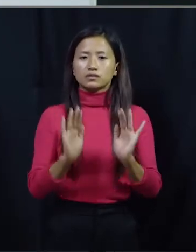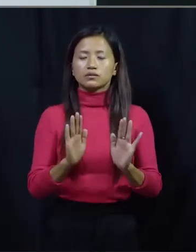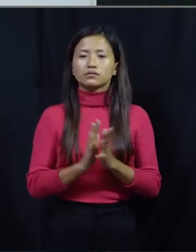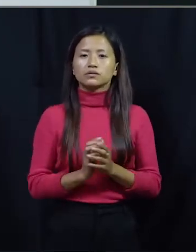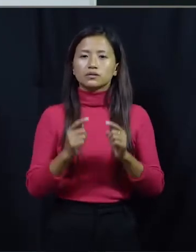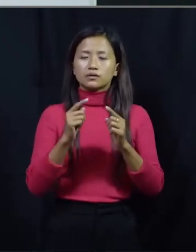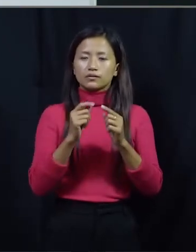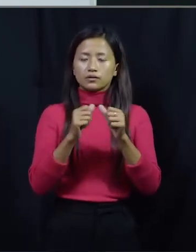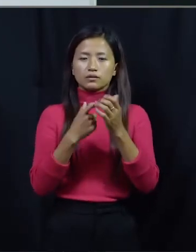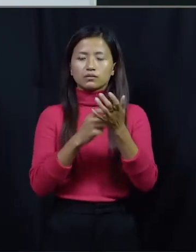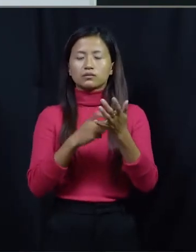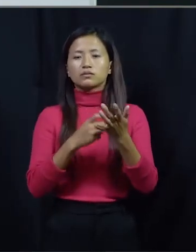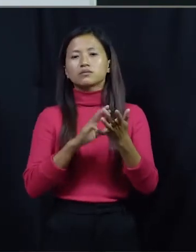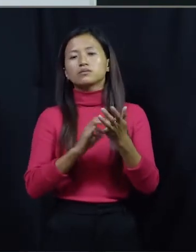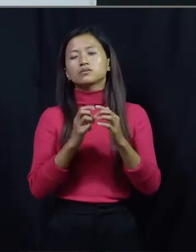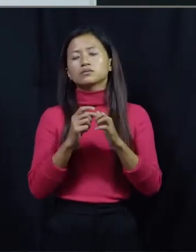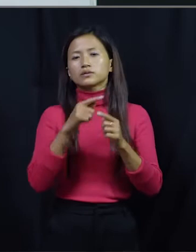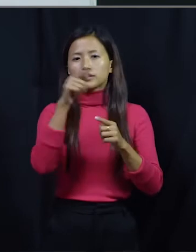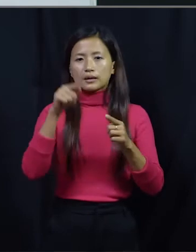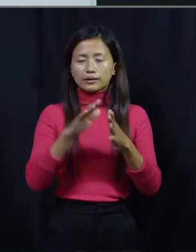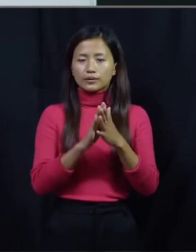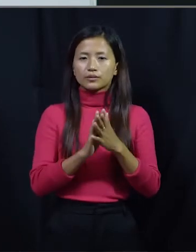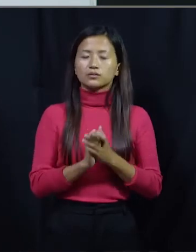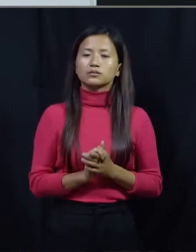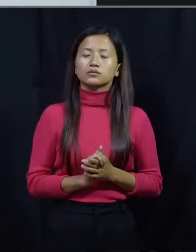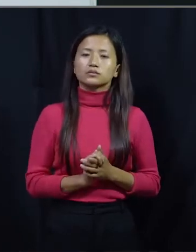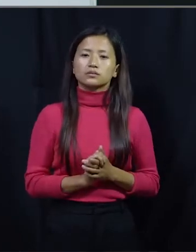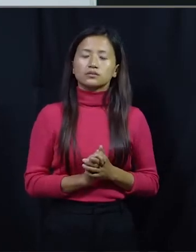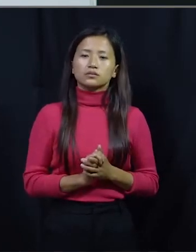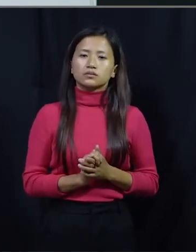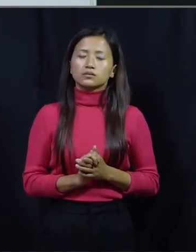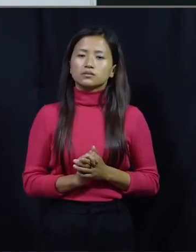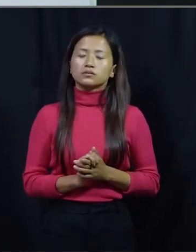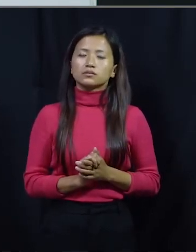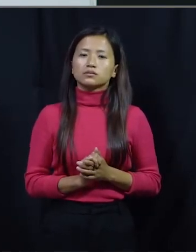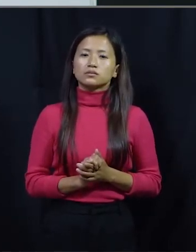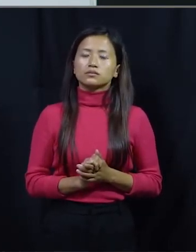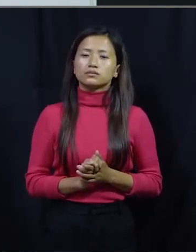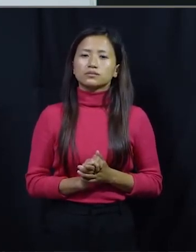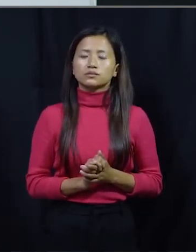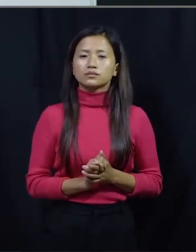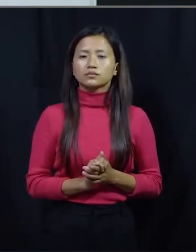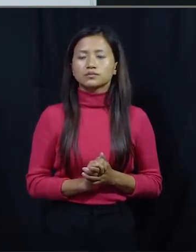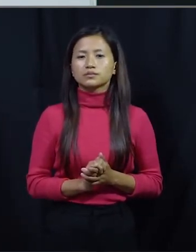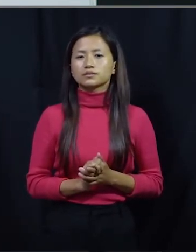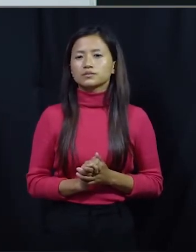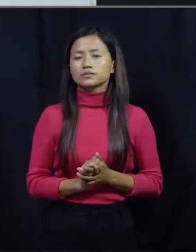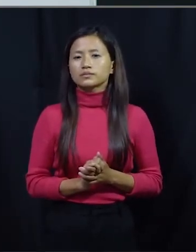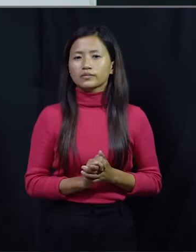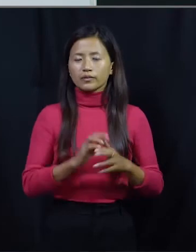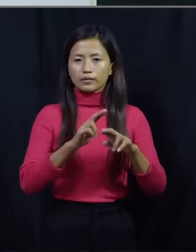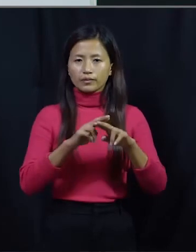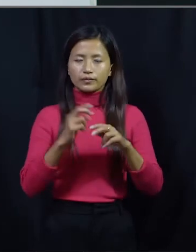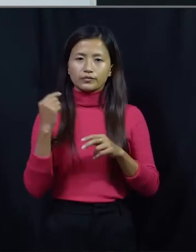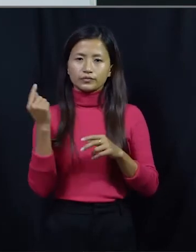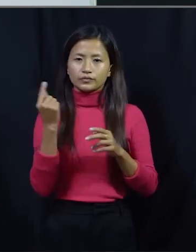an arrow like this, Okay, it is a function, but